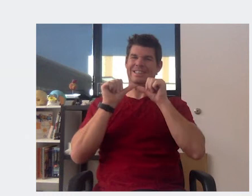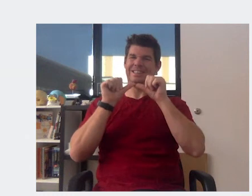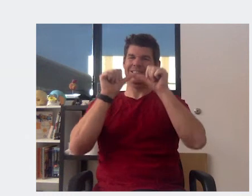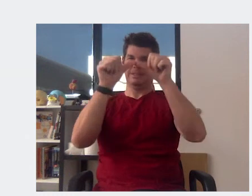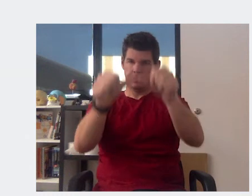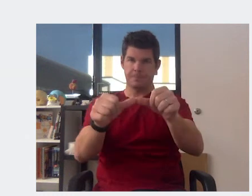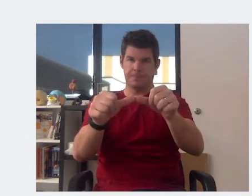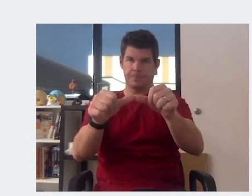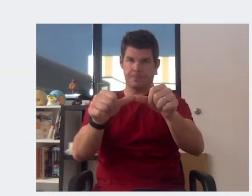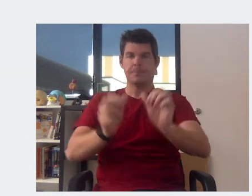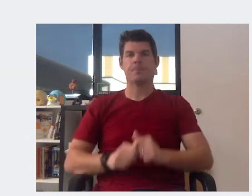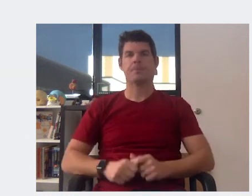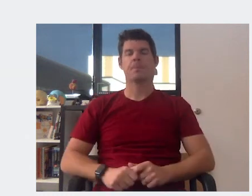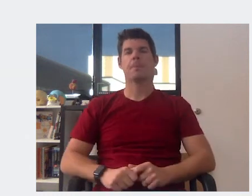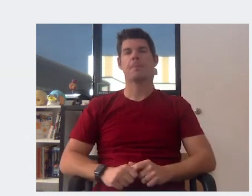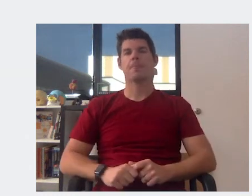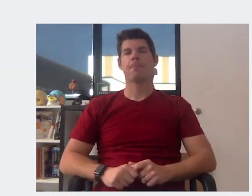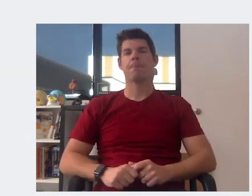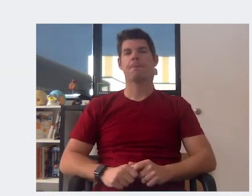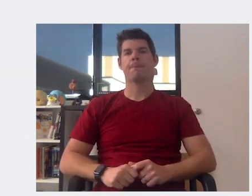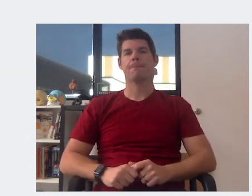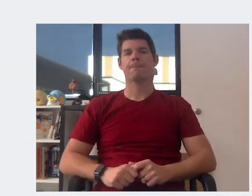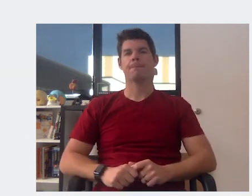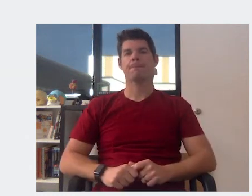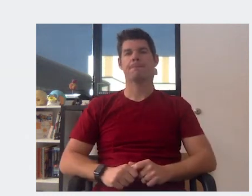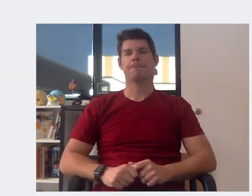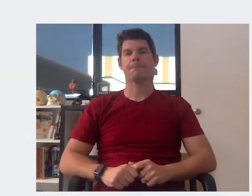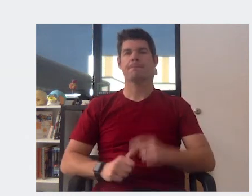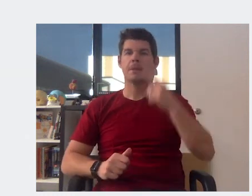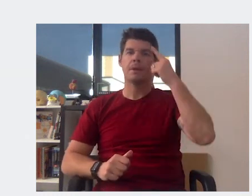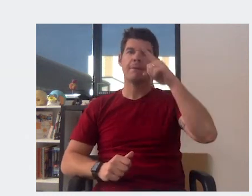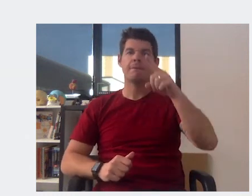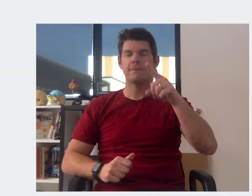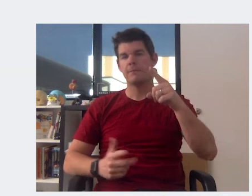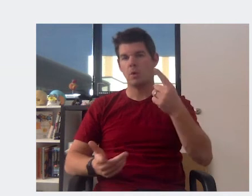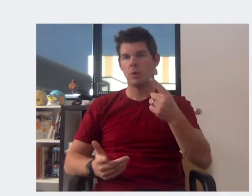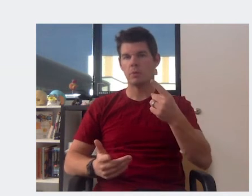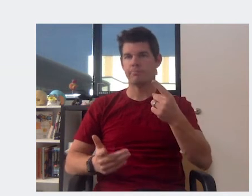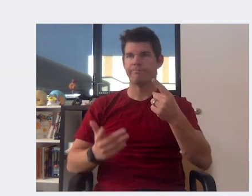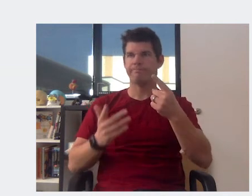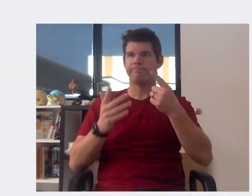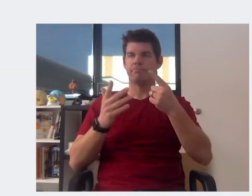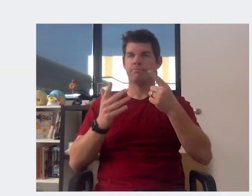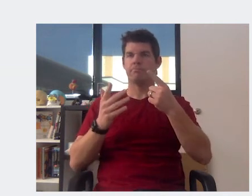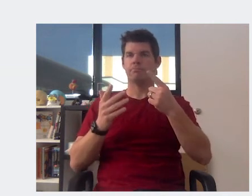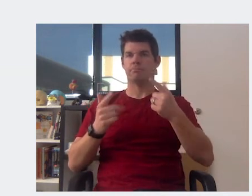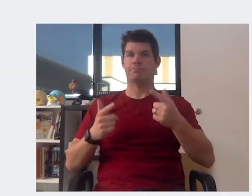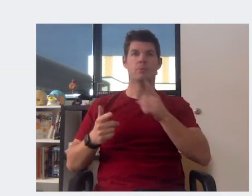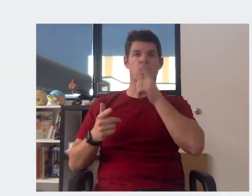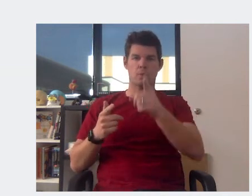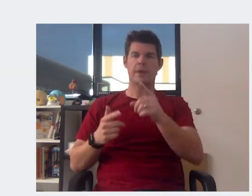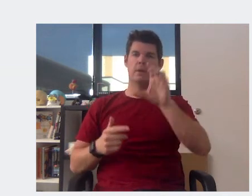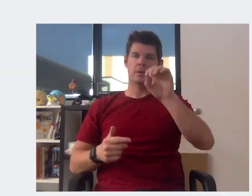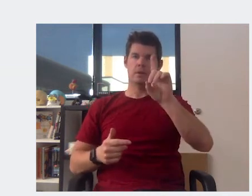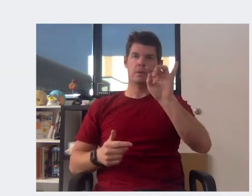In real life, what we use the on start block is just for something that happens when you first turn on or plug in the microbit, right? If I want to get more